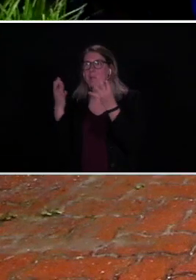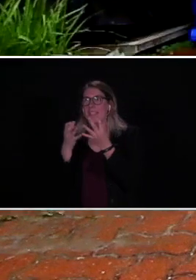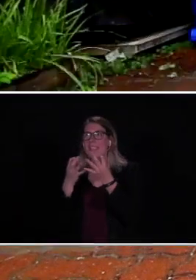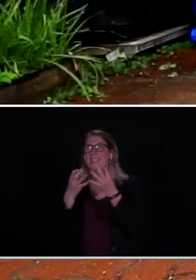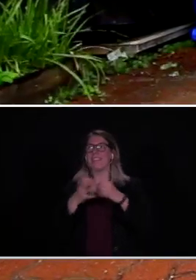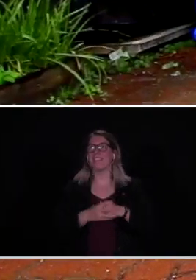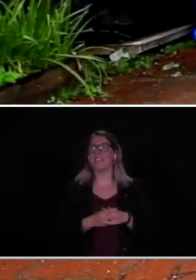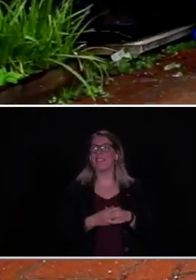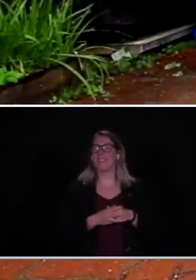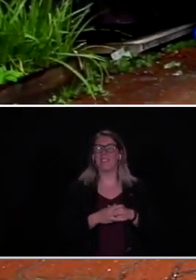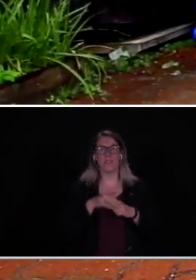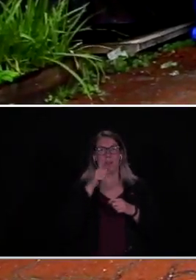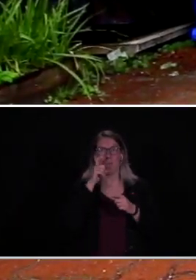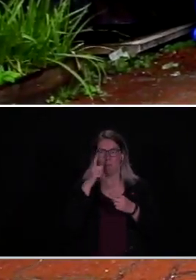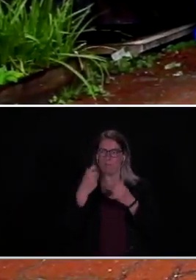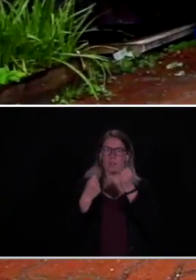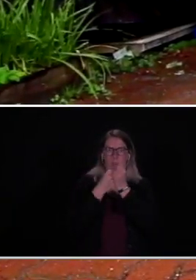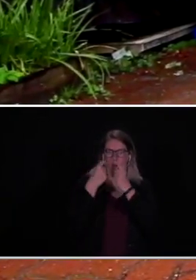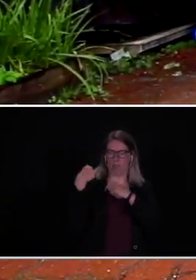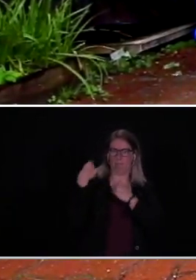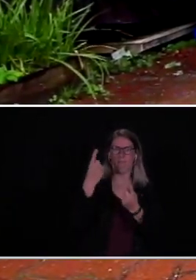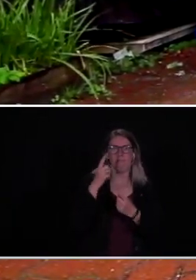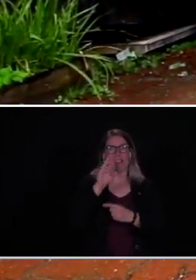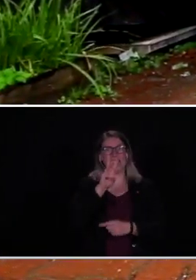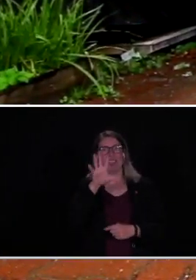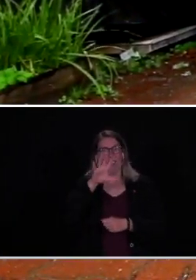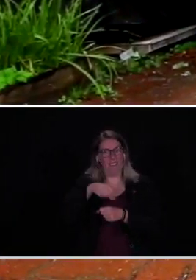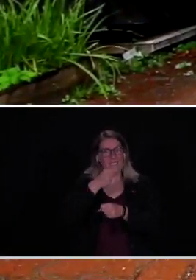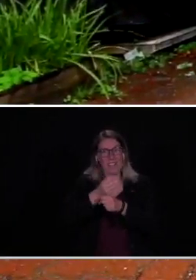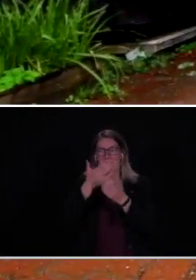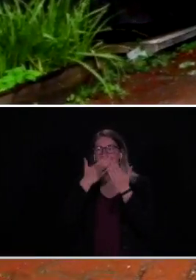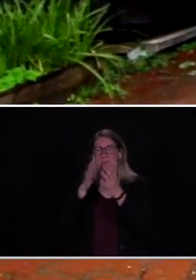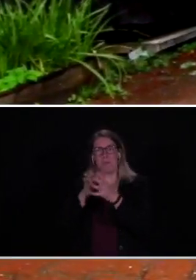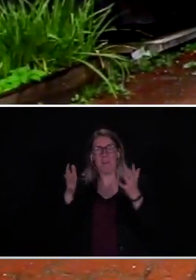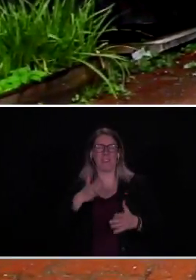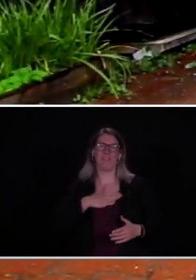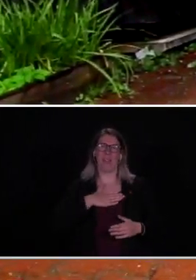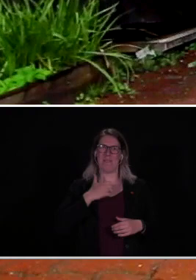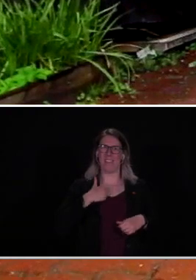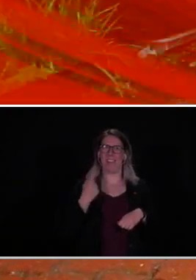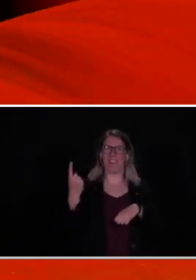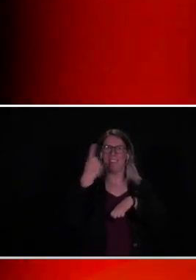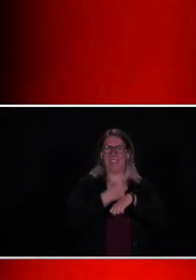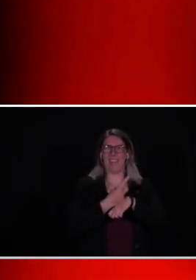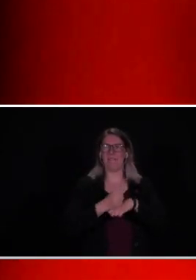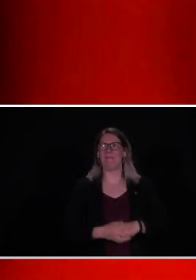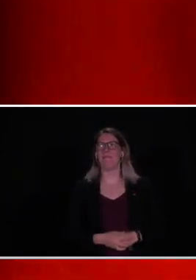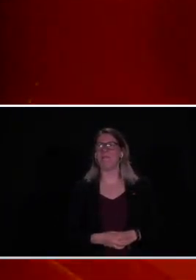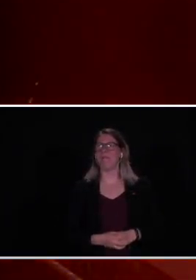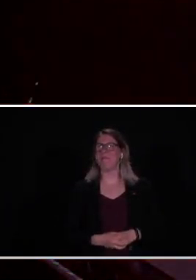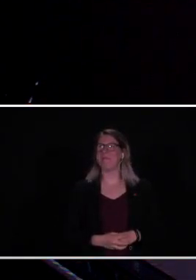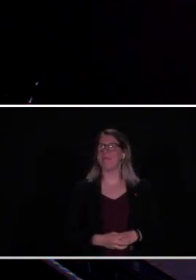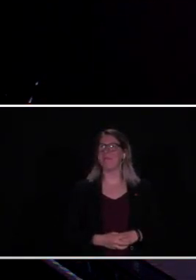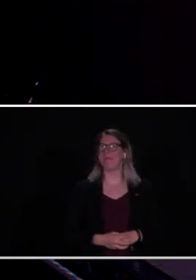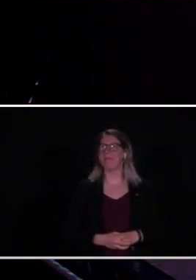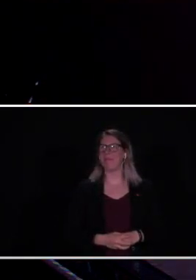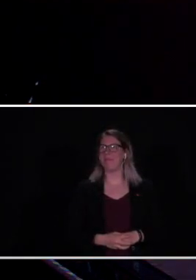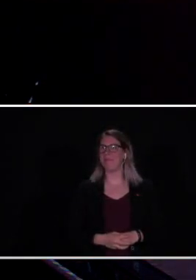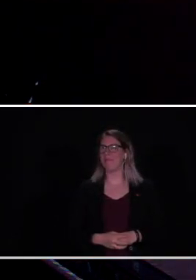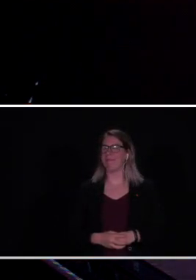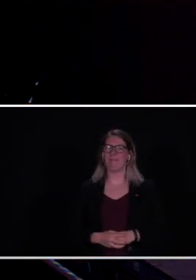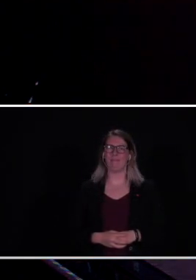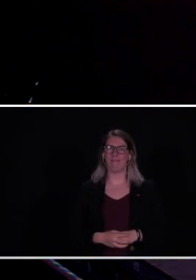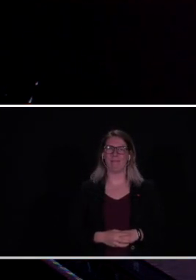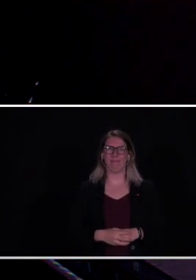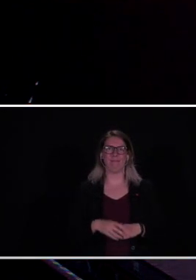been with us and supporting us for the last 65 years. Happy Canada Day! Happy Canada Day! And lots of